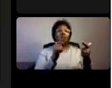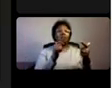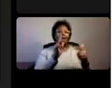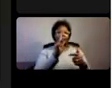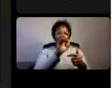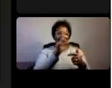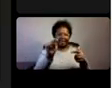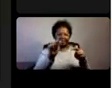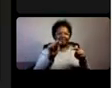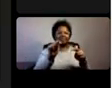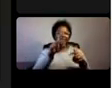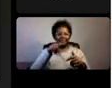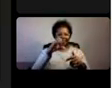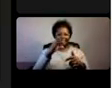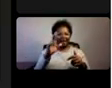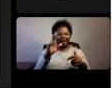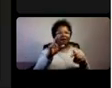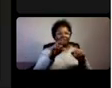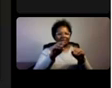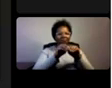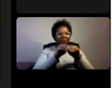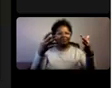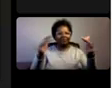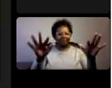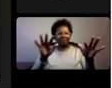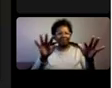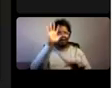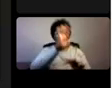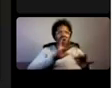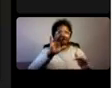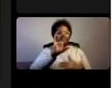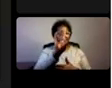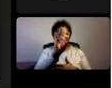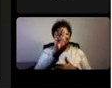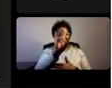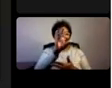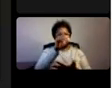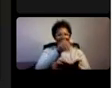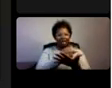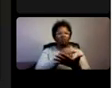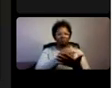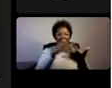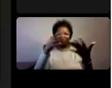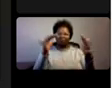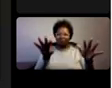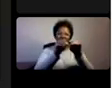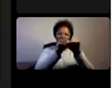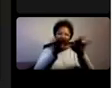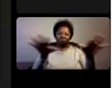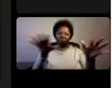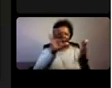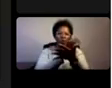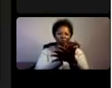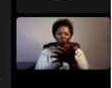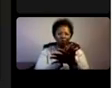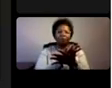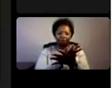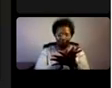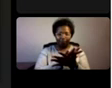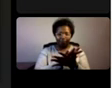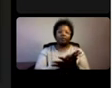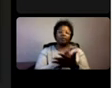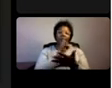test kits. Approximately 77,000 have been delivered to all of our schools. So we are well positioned for the distribution of those next